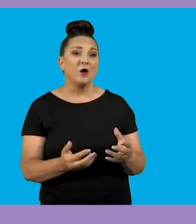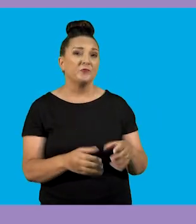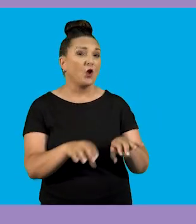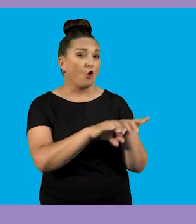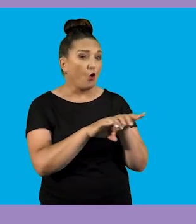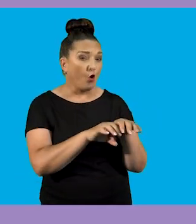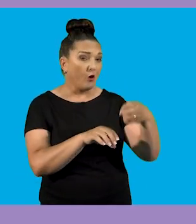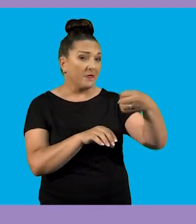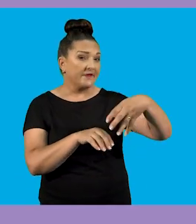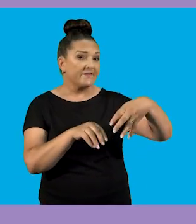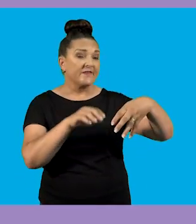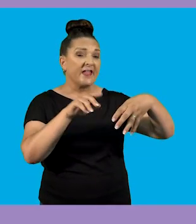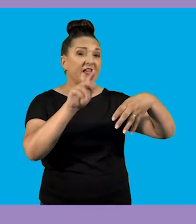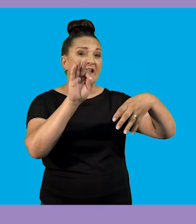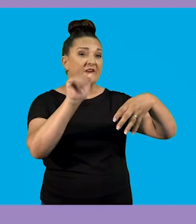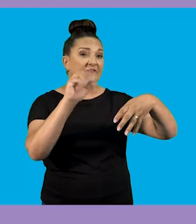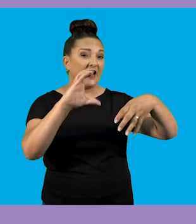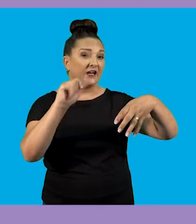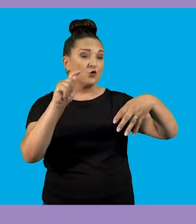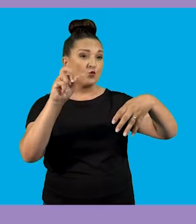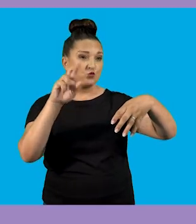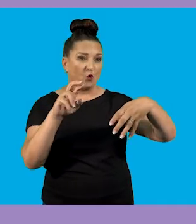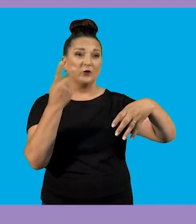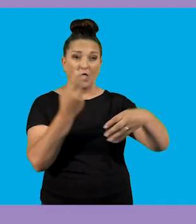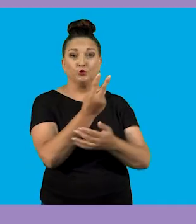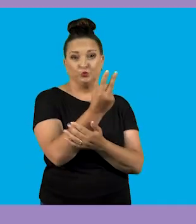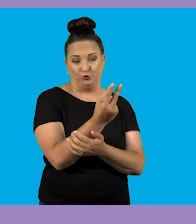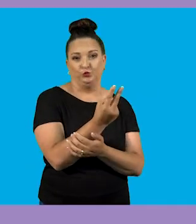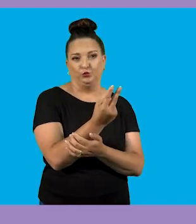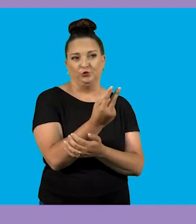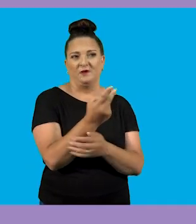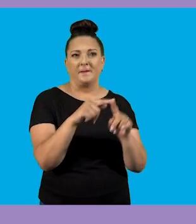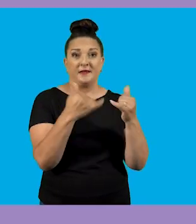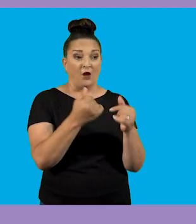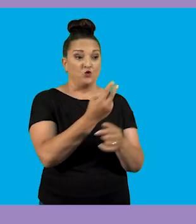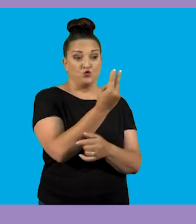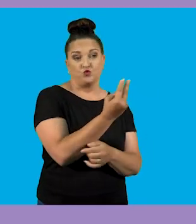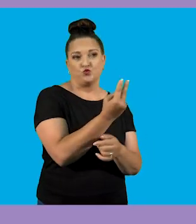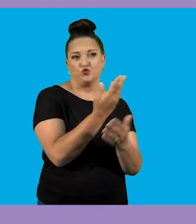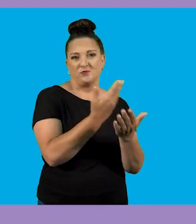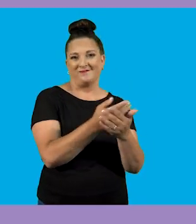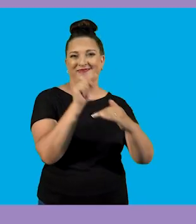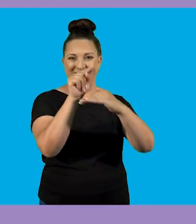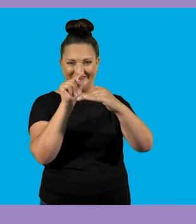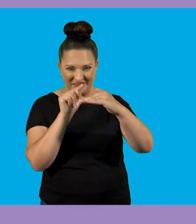factor is the 2. So we are going to take out a common factor of 2, and each term is going to be divided by that common